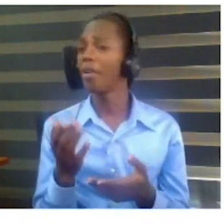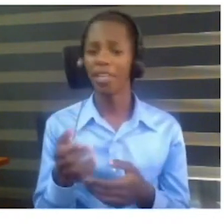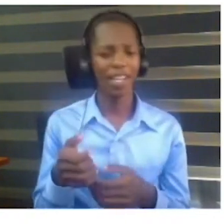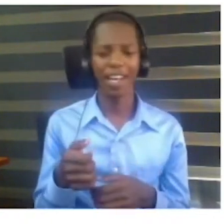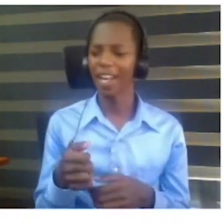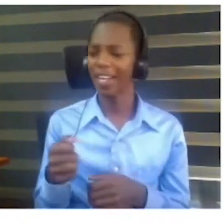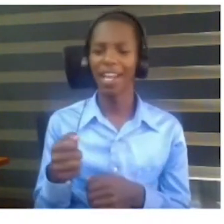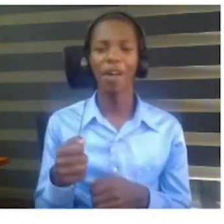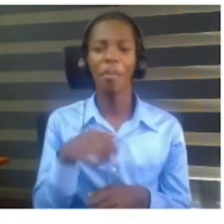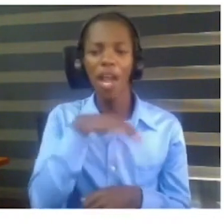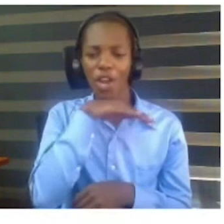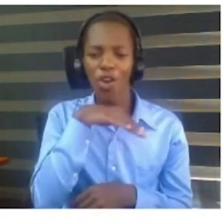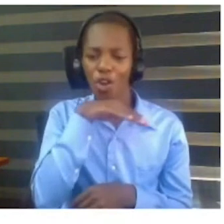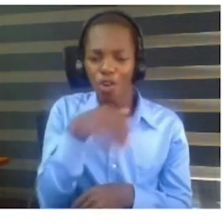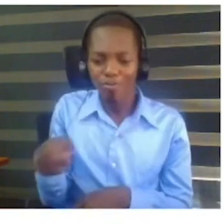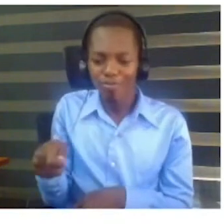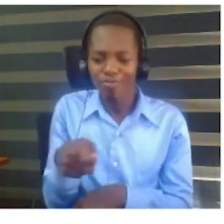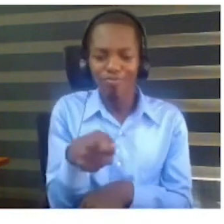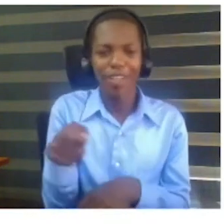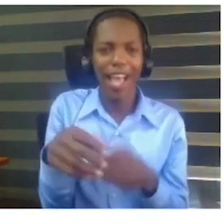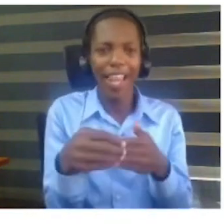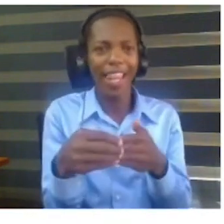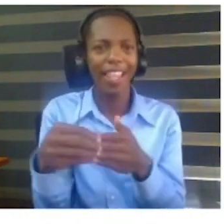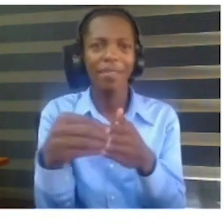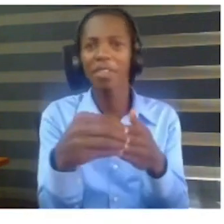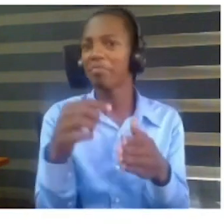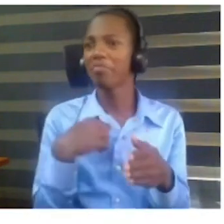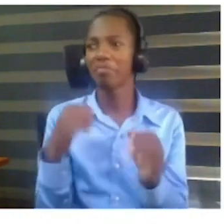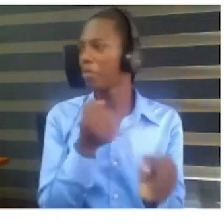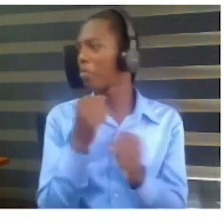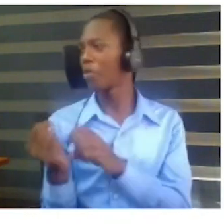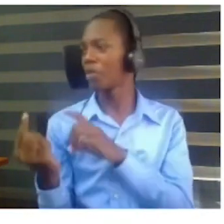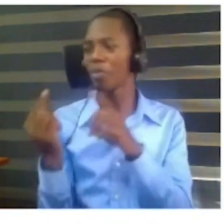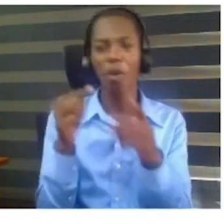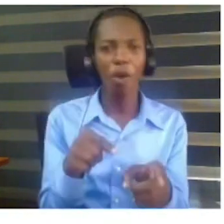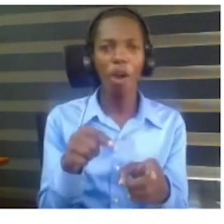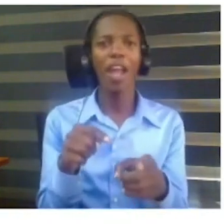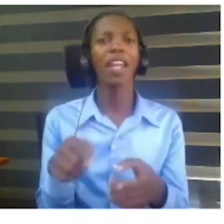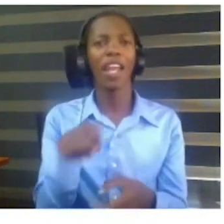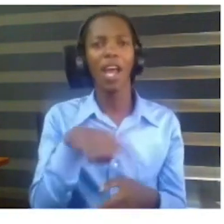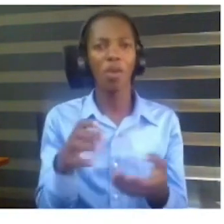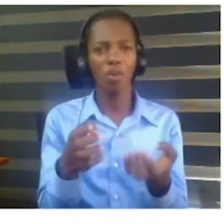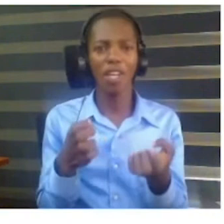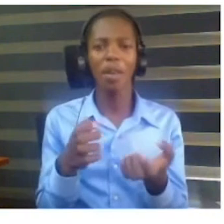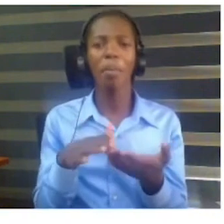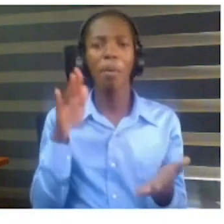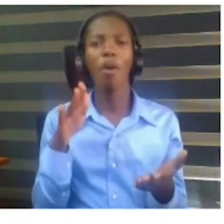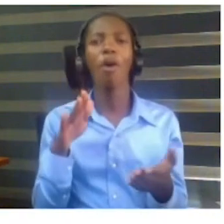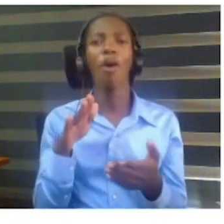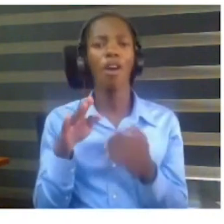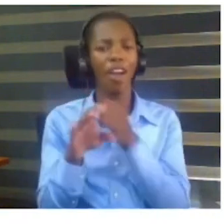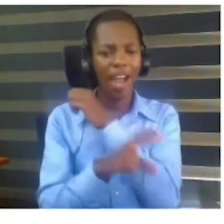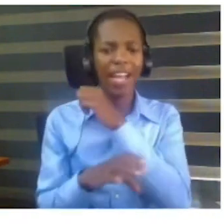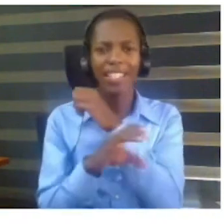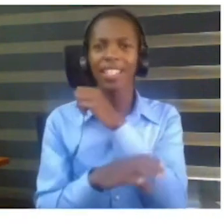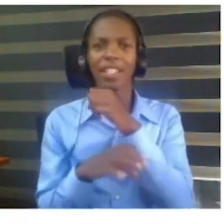And we need more countries to pass civil rights legislation